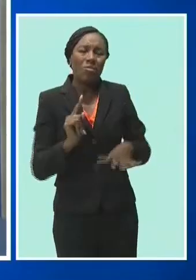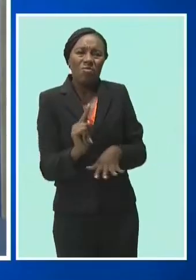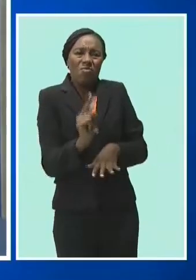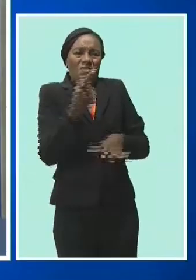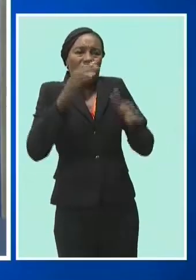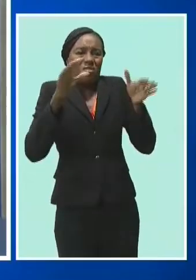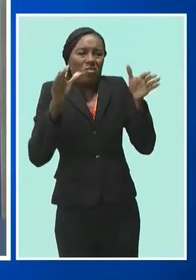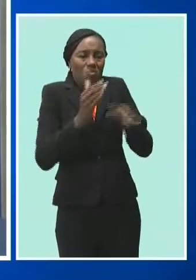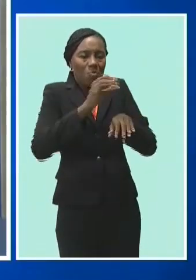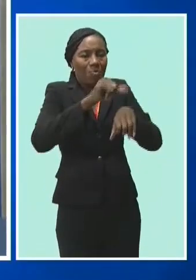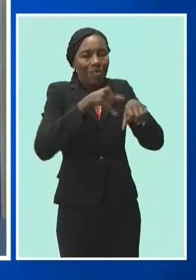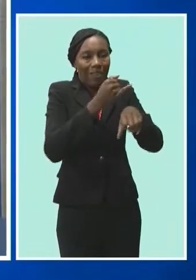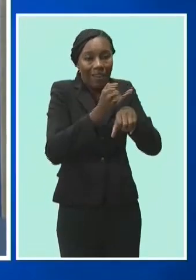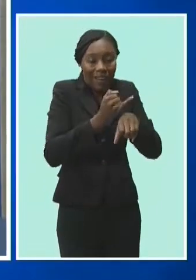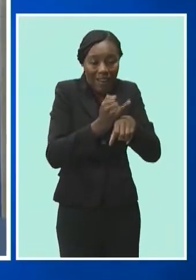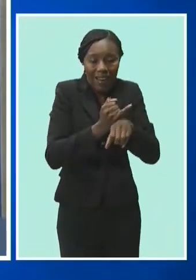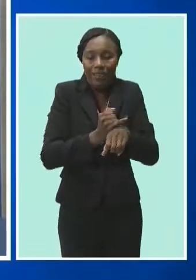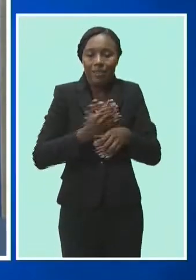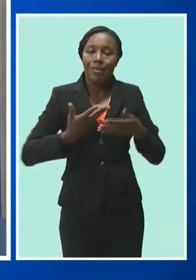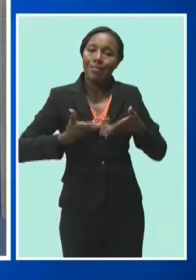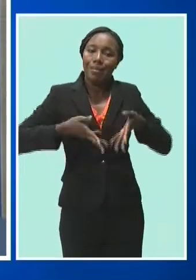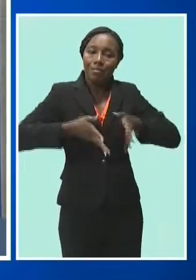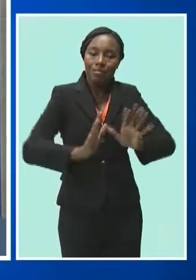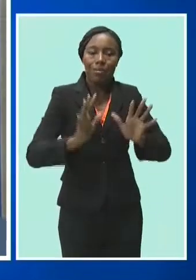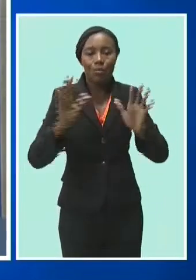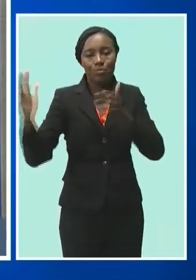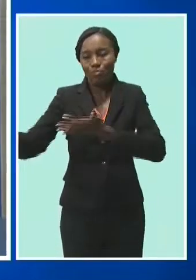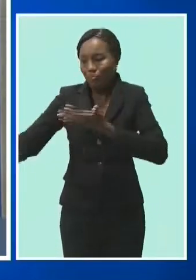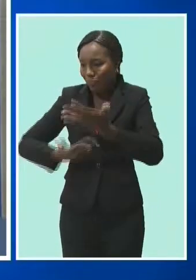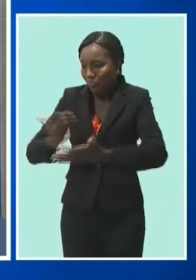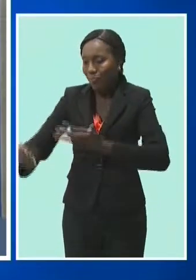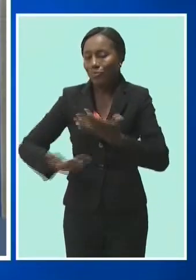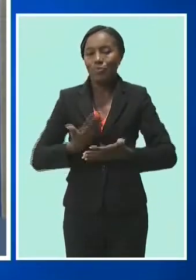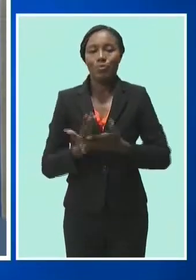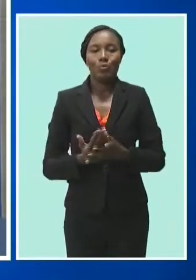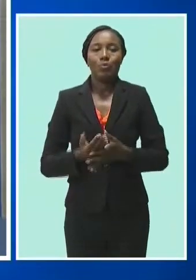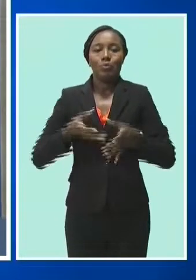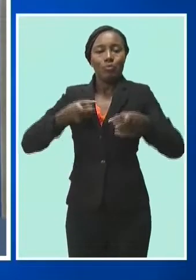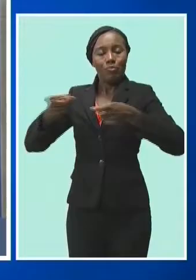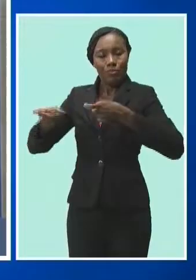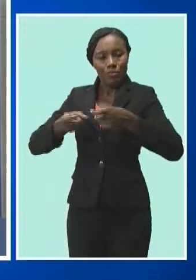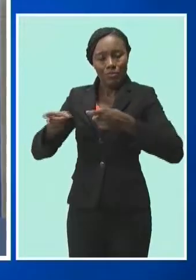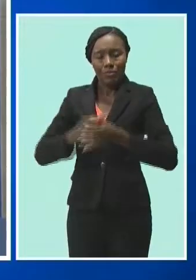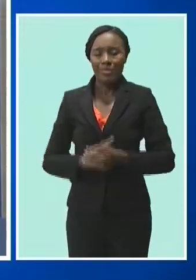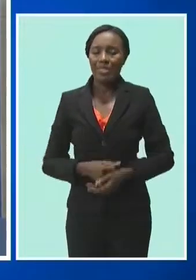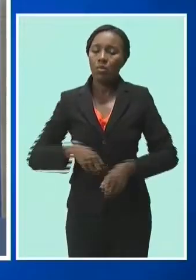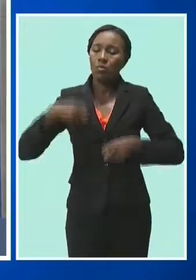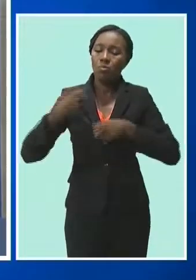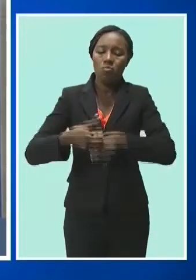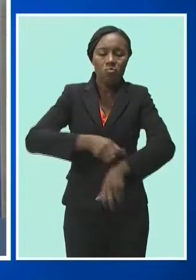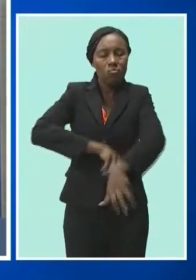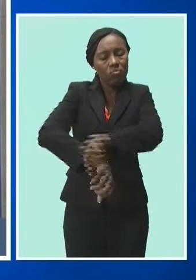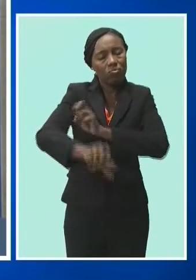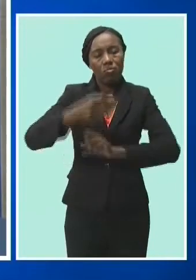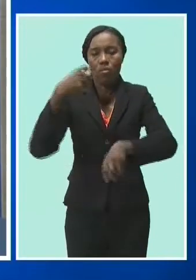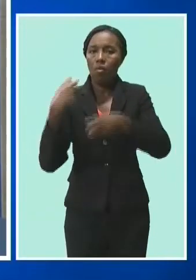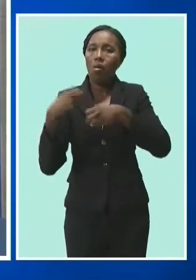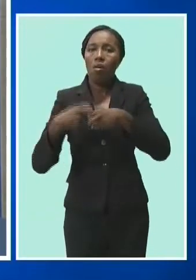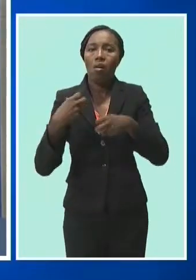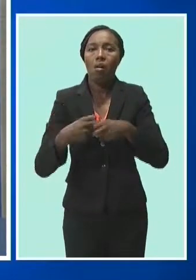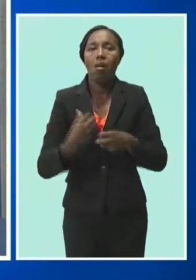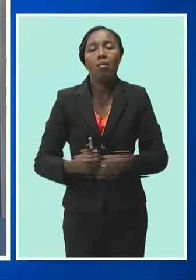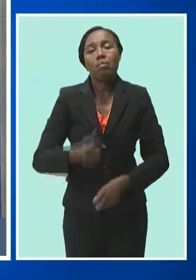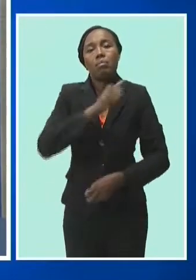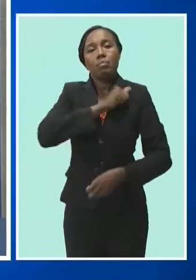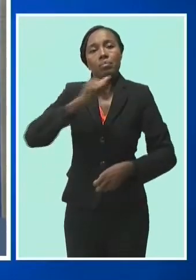has been allowed to host this conference. And this would have come about with a lot of hard work on the part of Ambassador